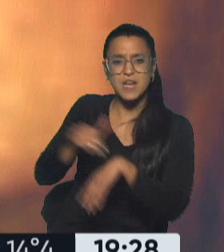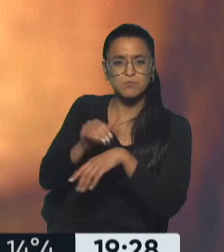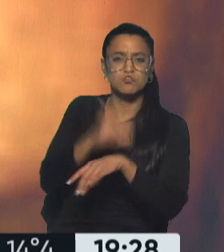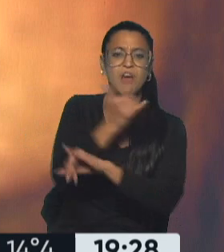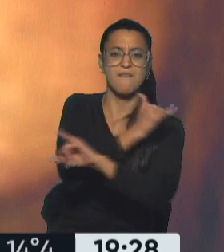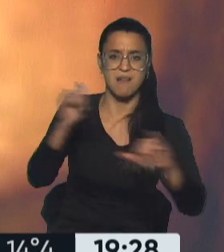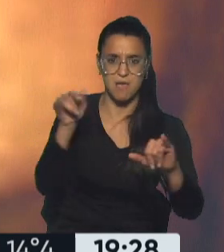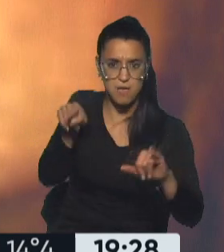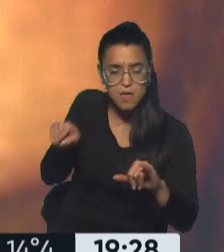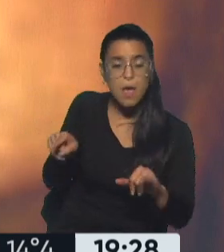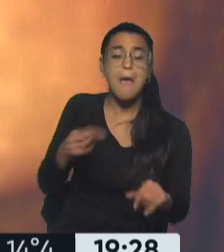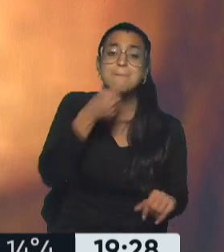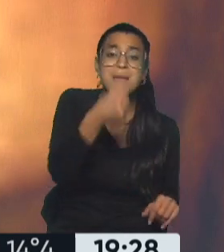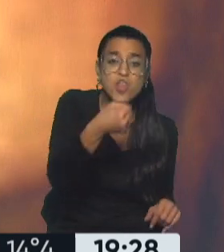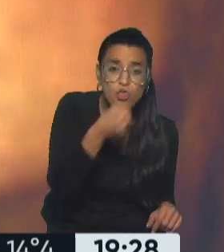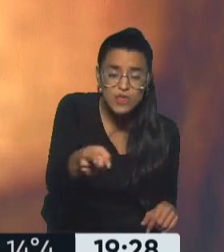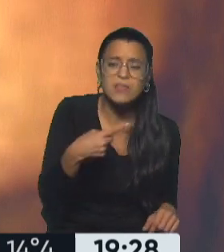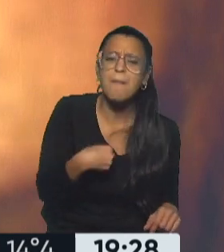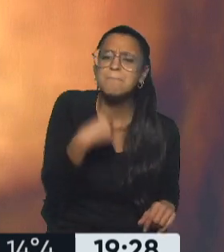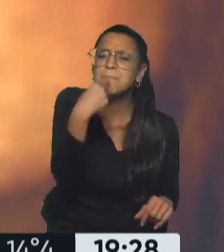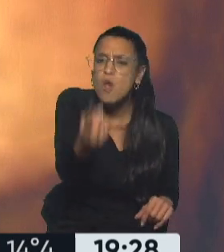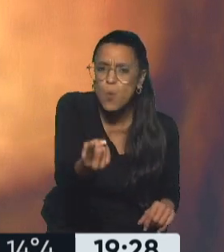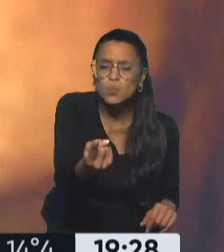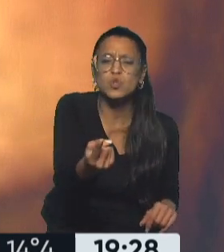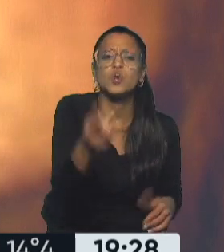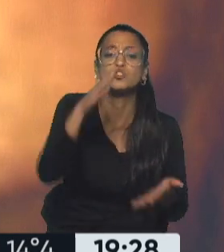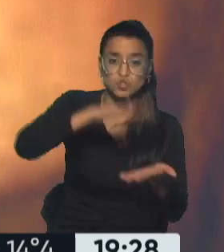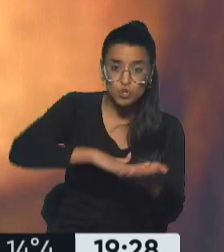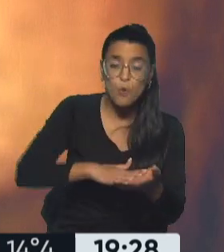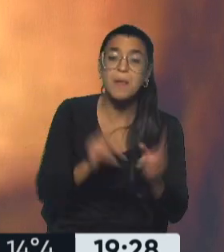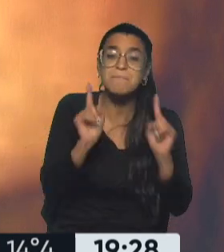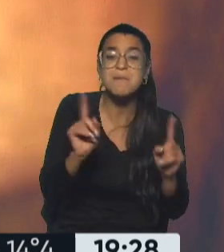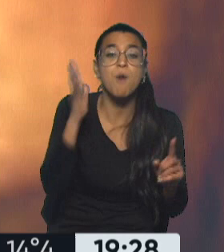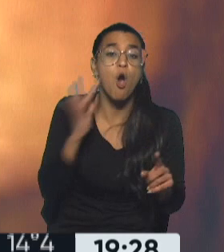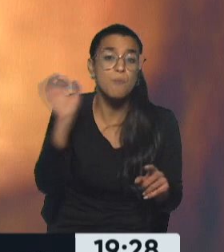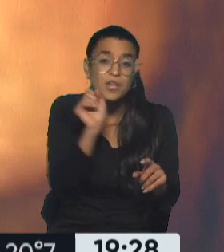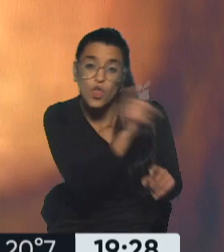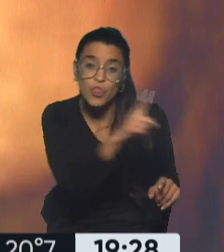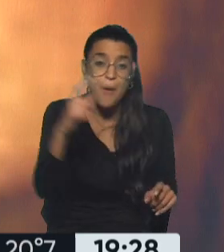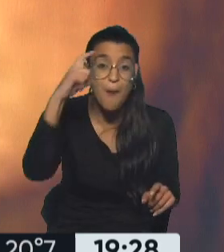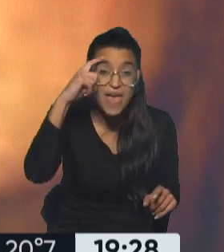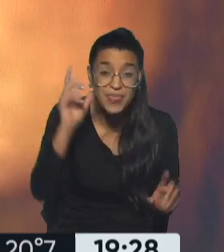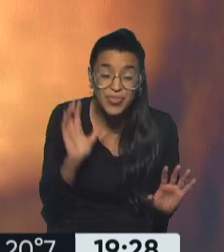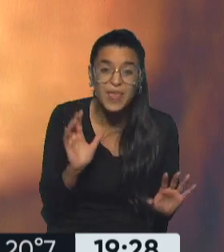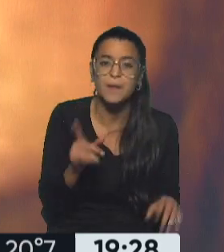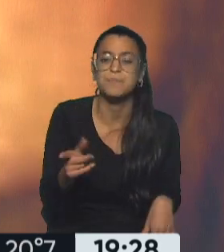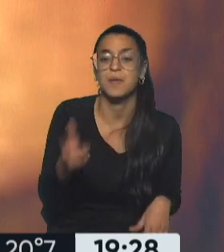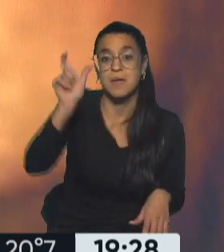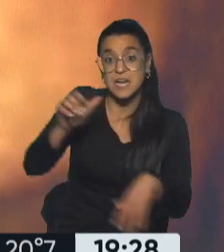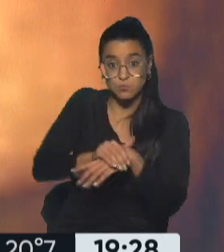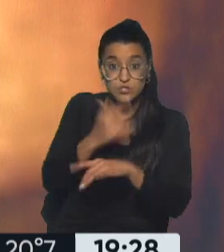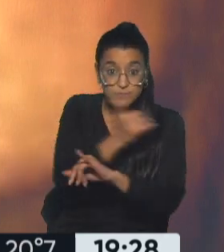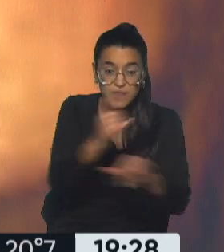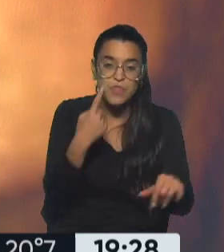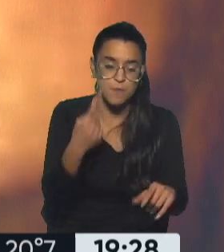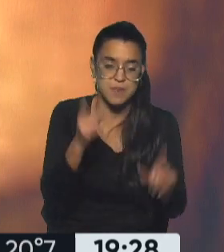Allí un periodista le preguntó sobre esa postura de Biden y la vocera dijo lo siguiente, escuchen y